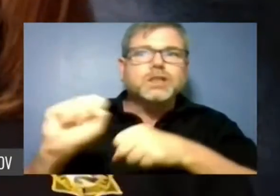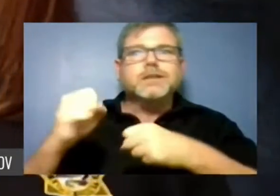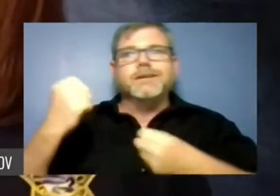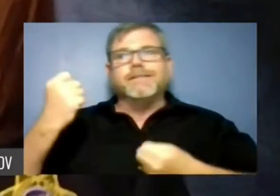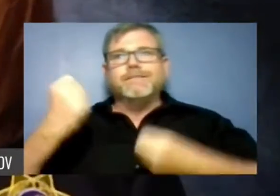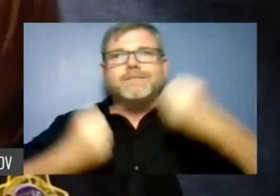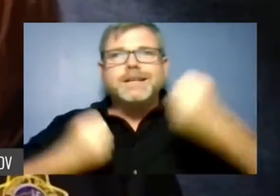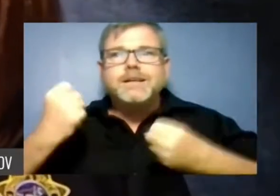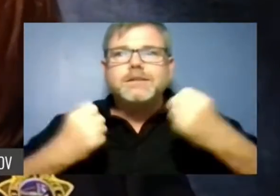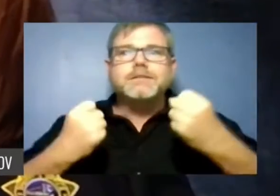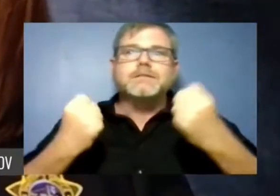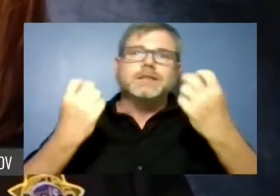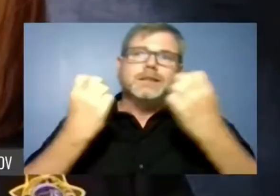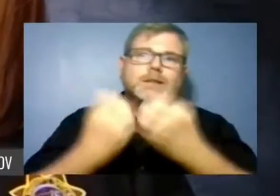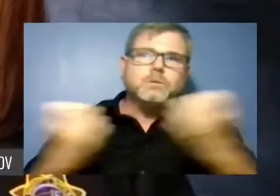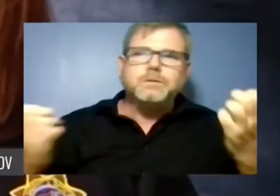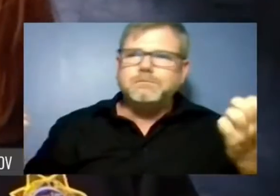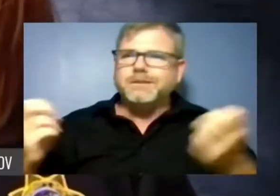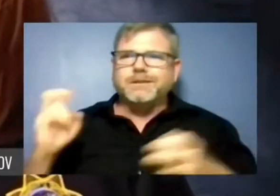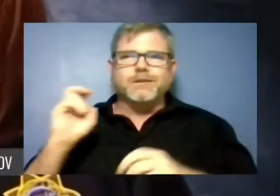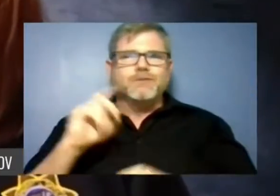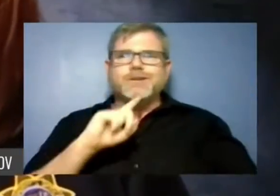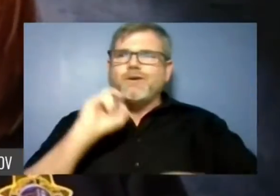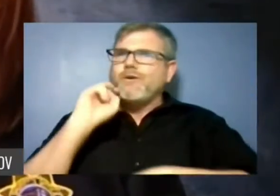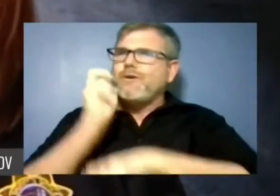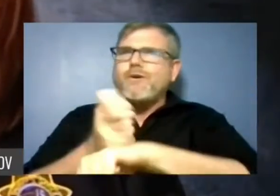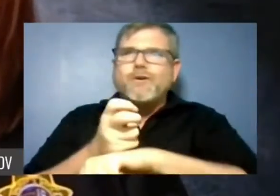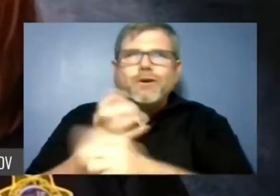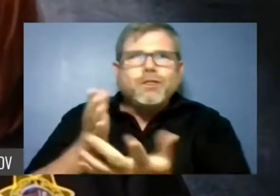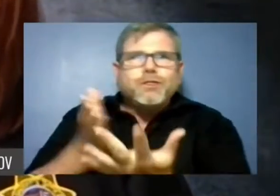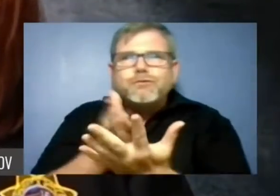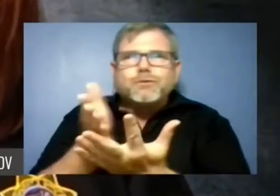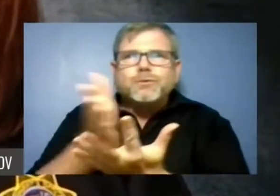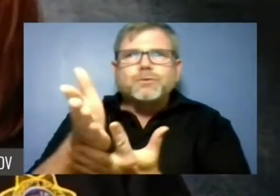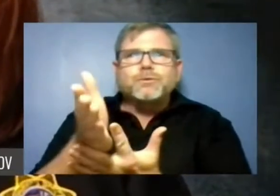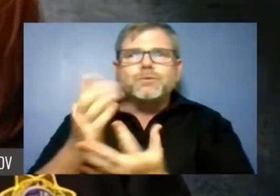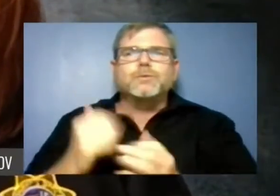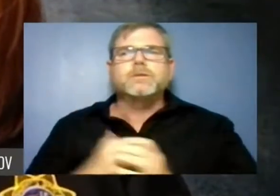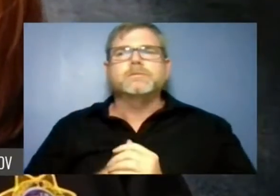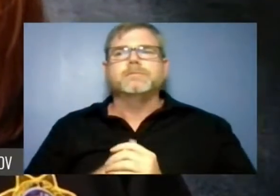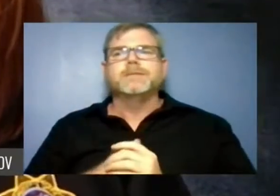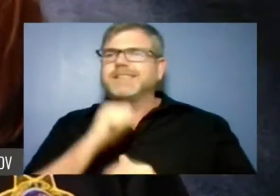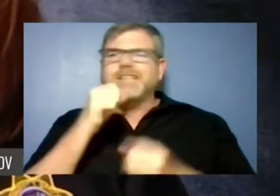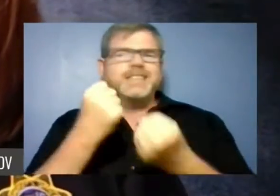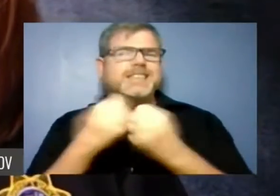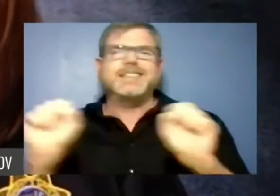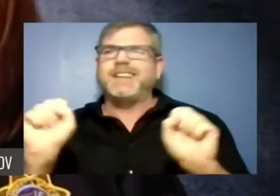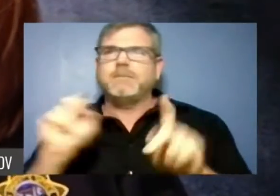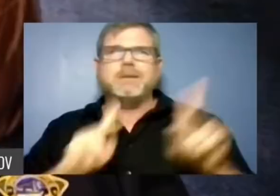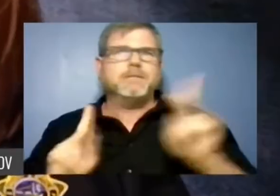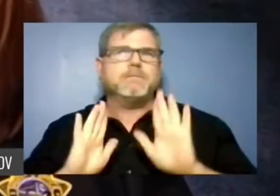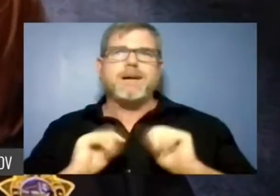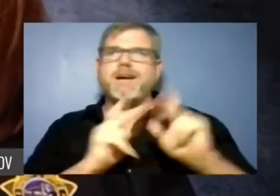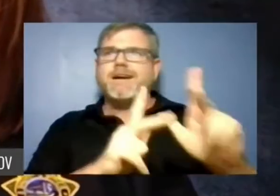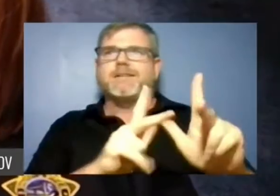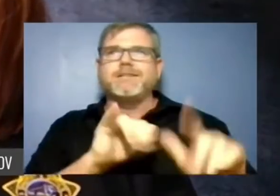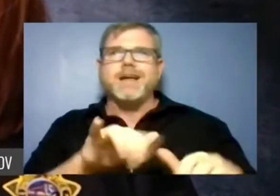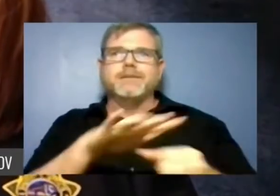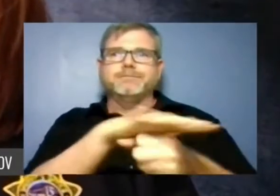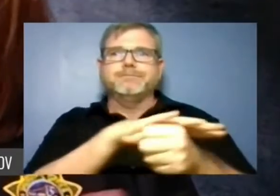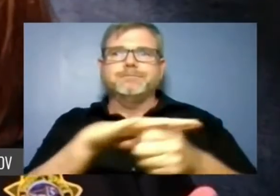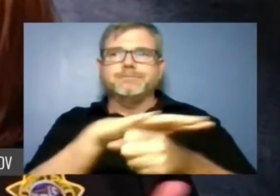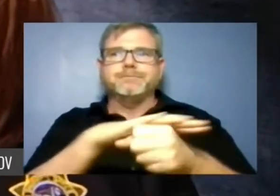So we just didn't feel like it was safe to do that. We still are evaluating every day with the incident management team on the fire, and we make